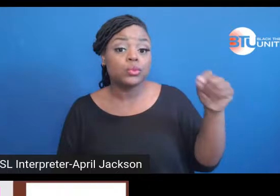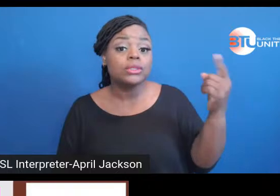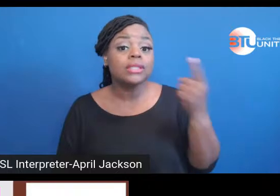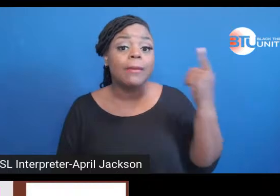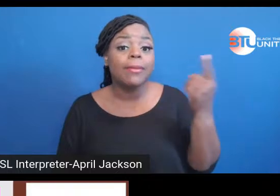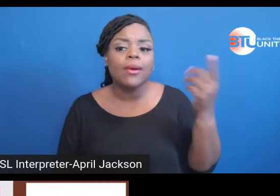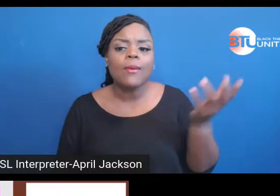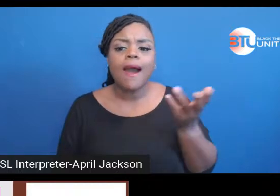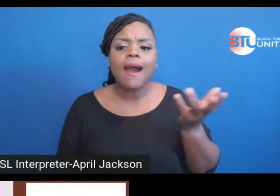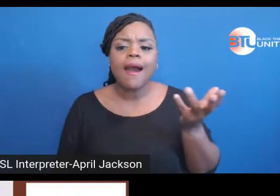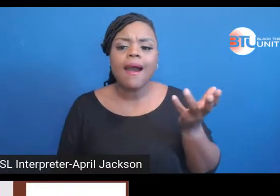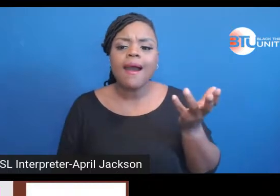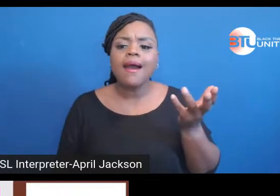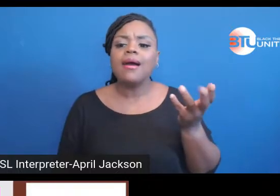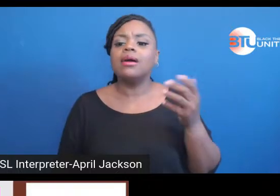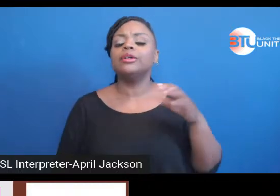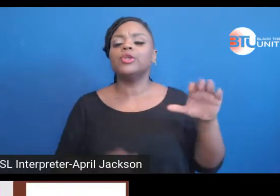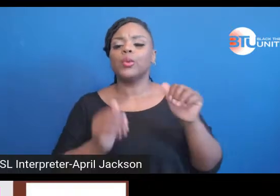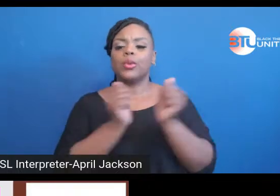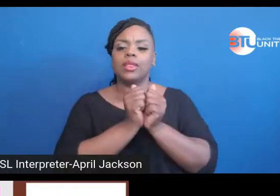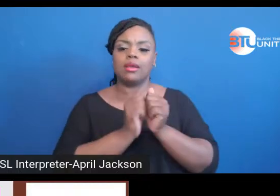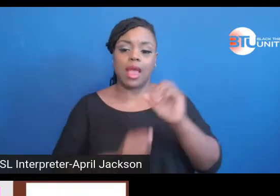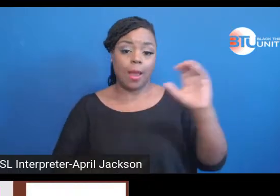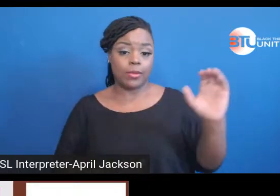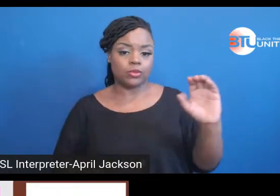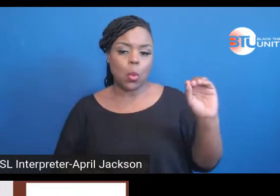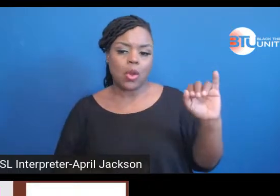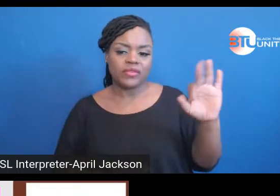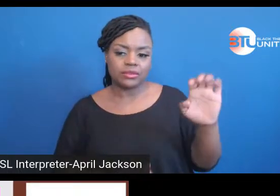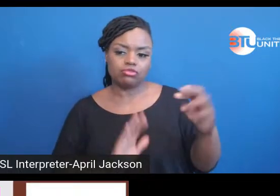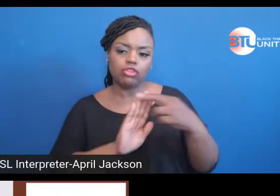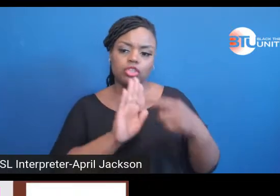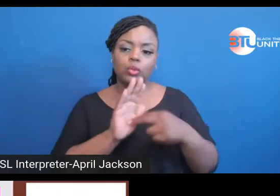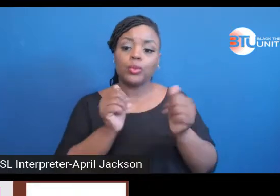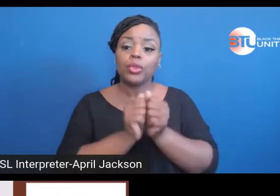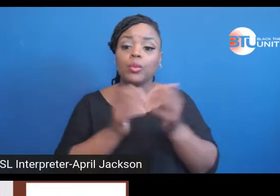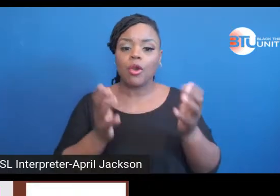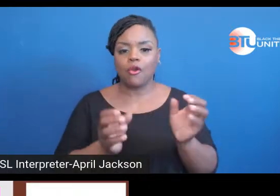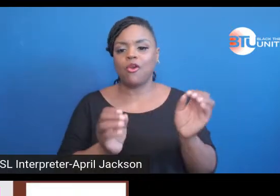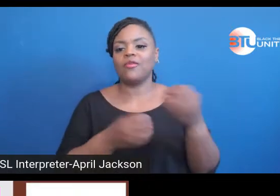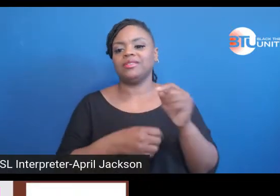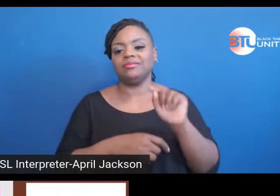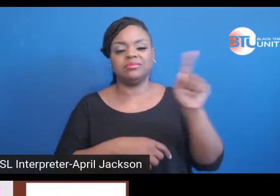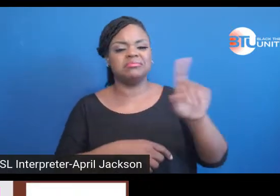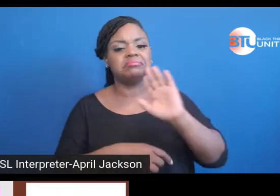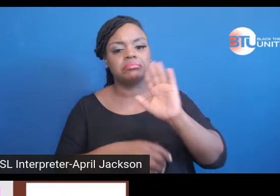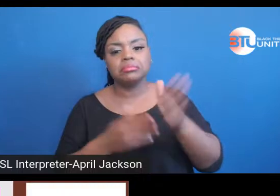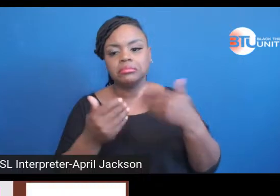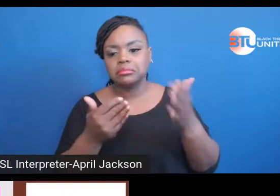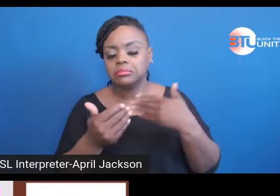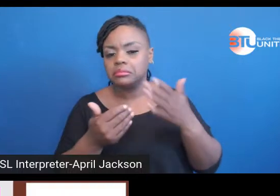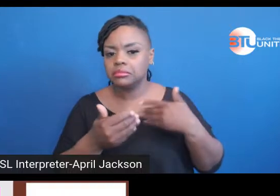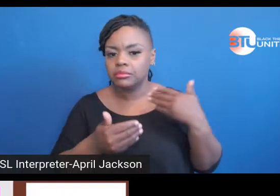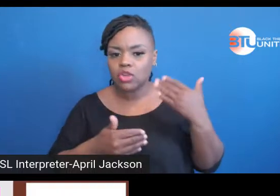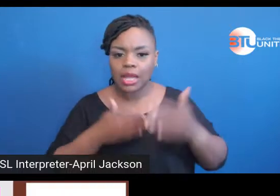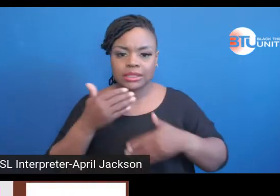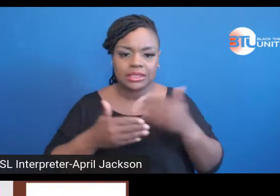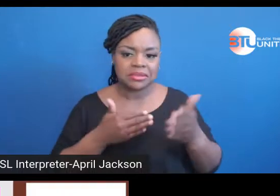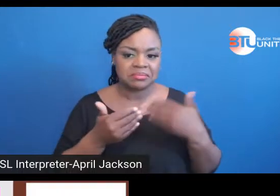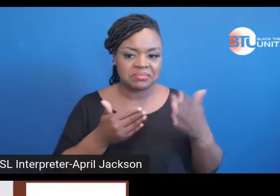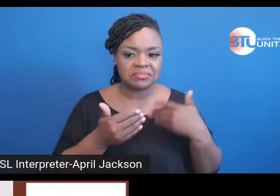copyright office is you register your work with the copyright office. It's a very simple process. The reason why you do it, they're